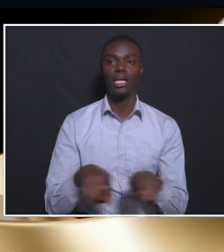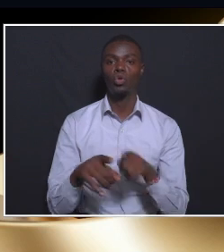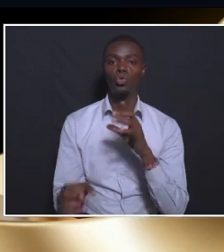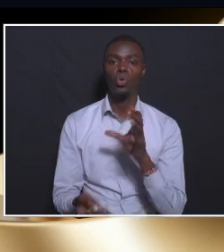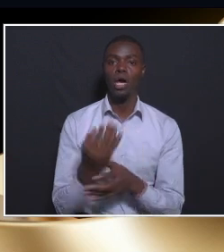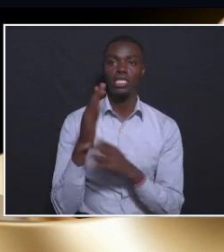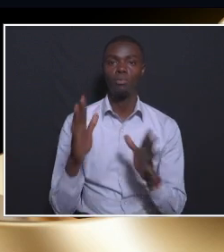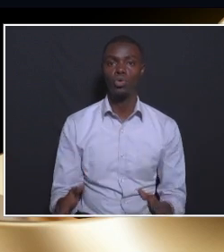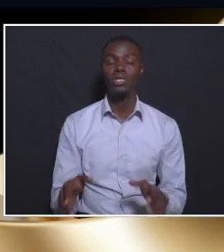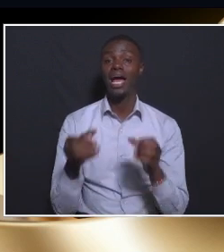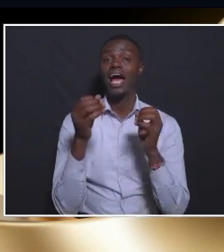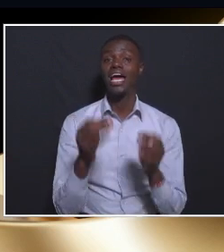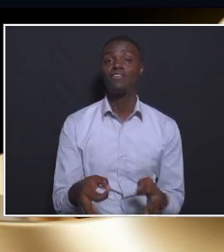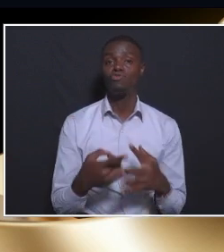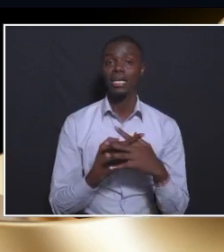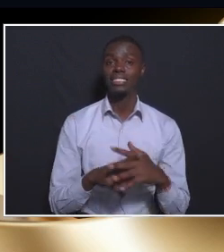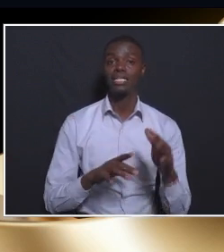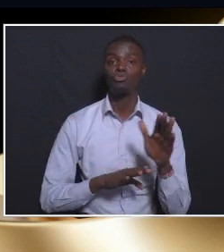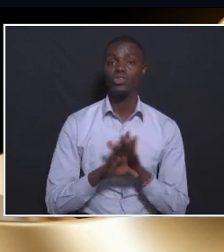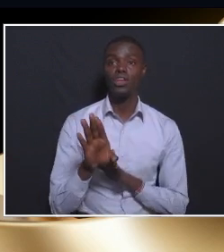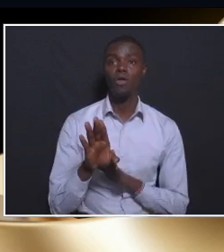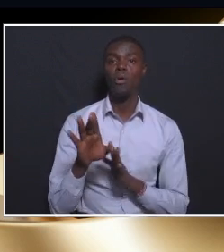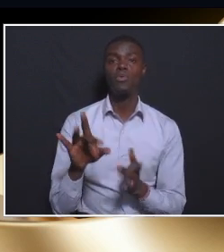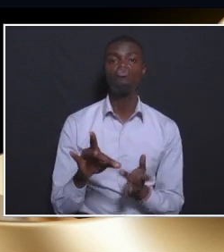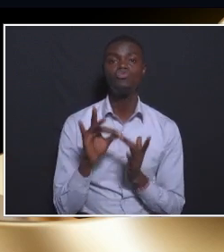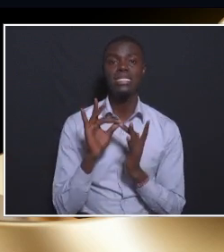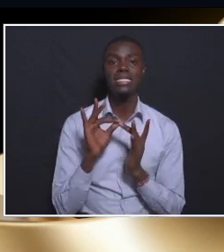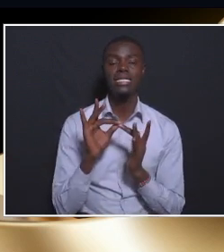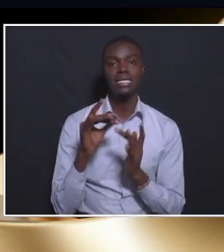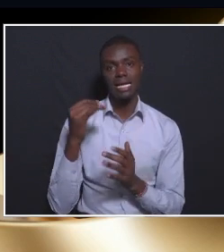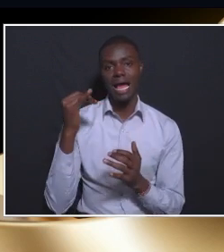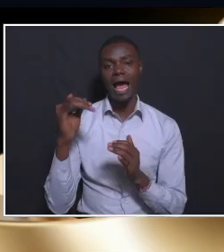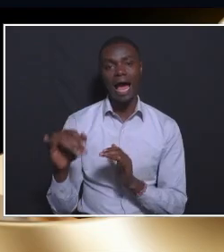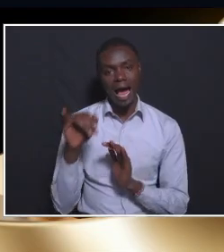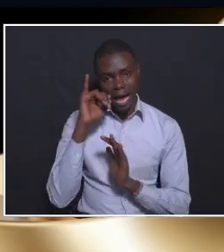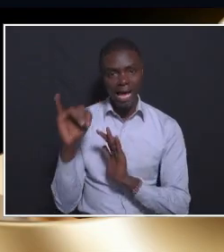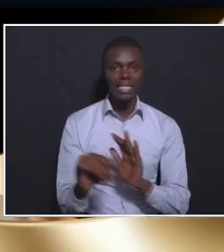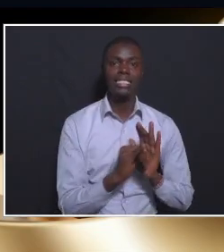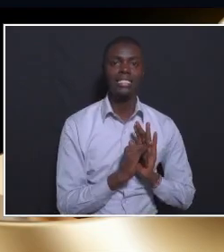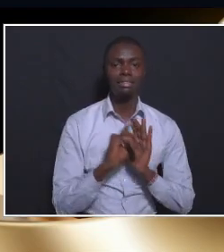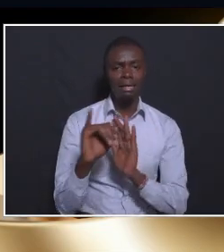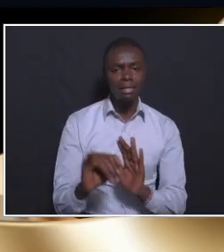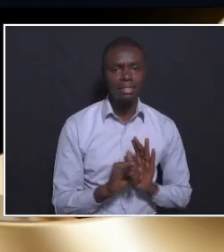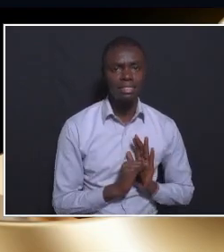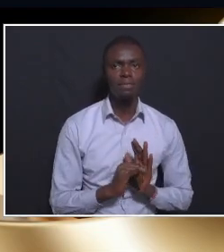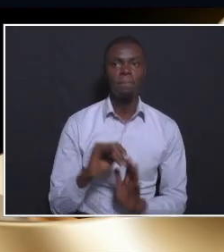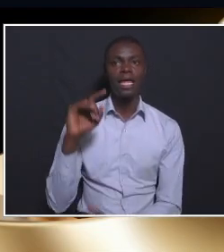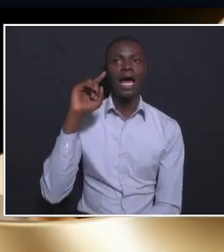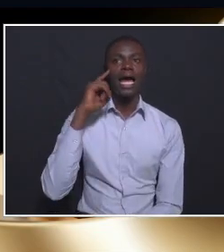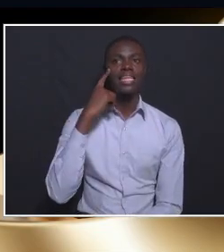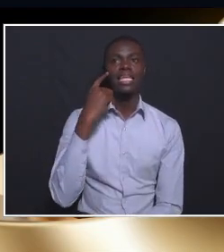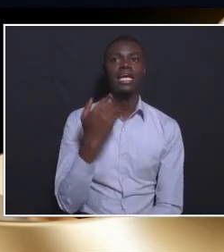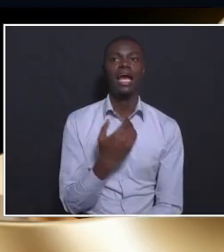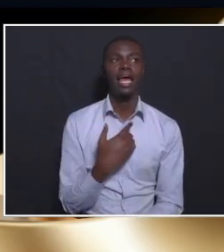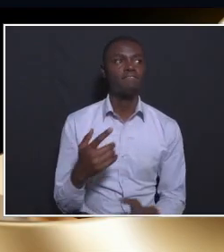can start to develop unique identities. I think I have that